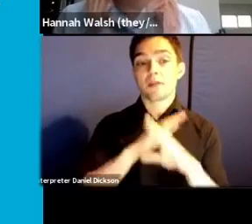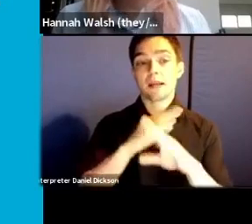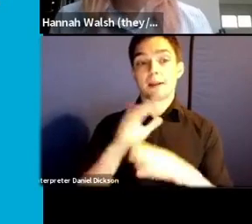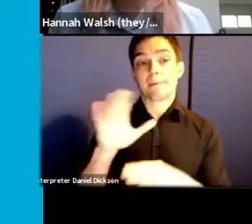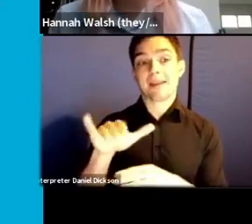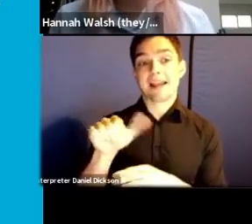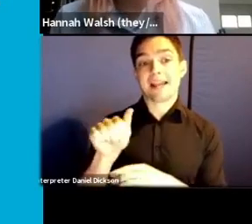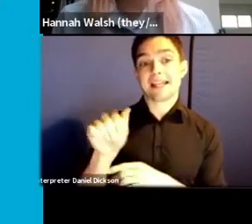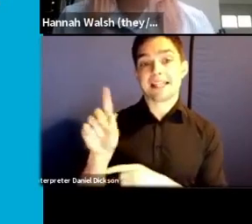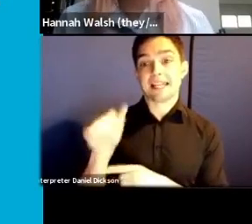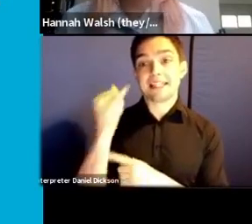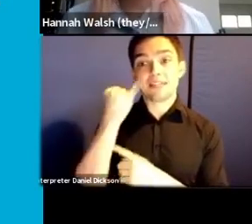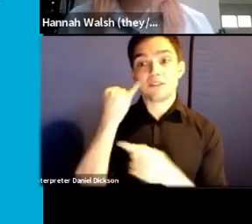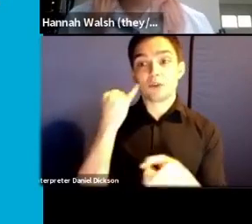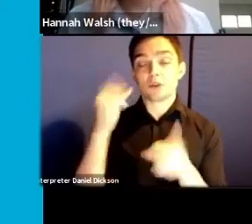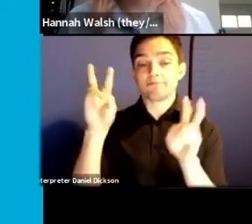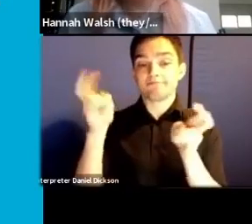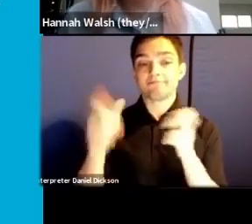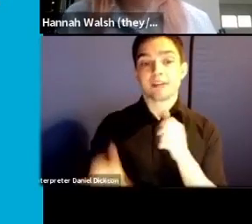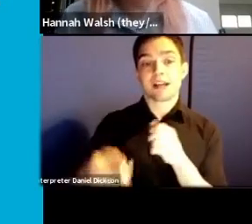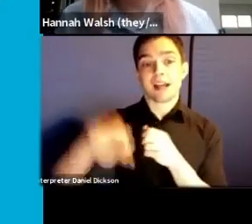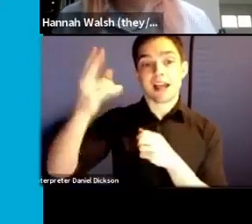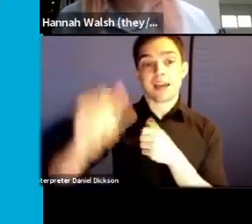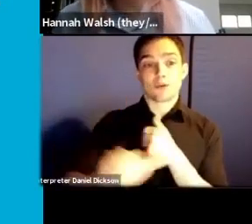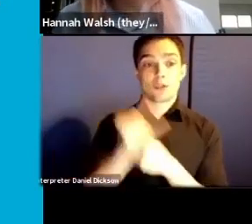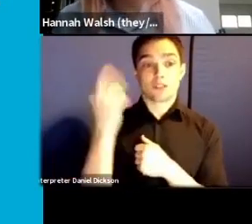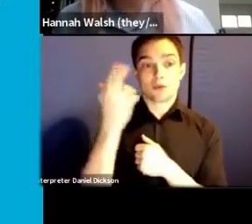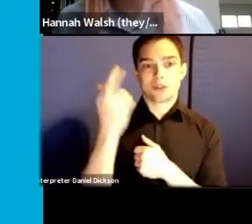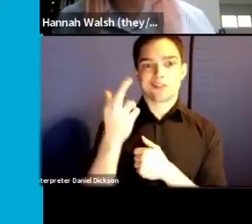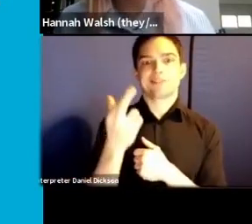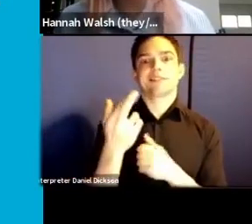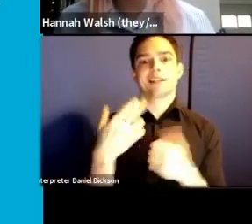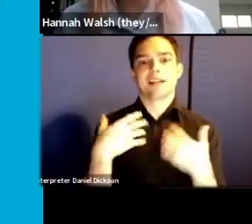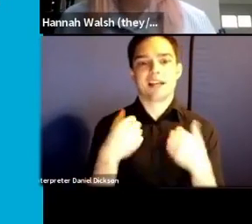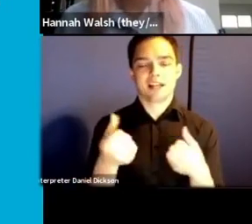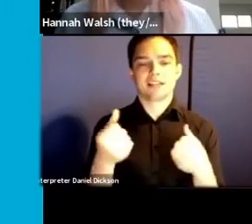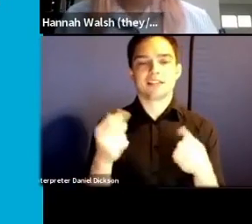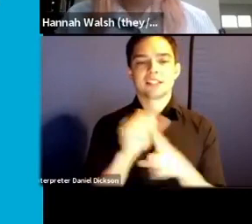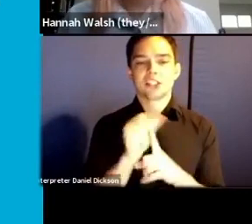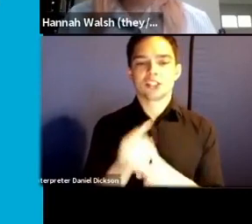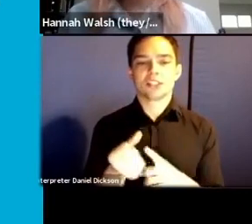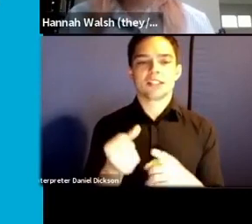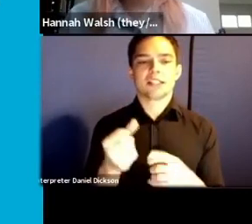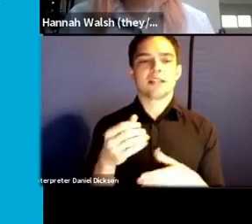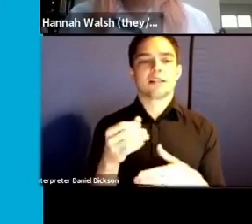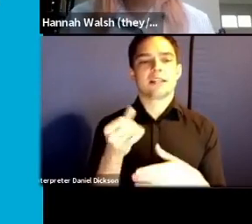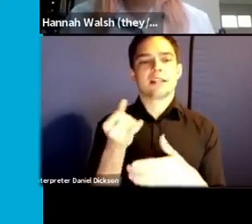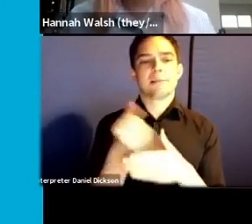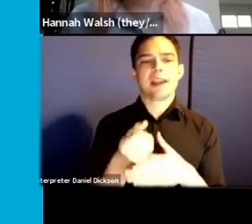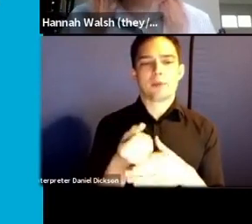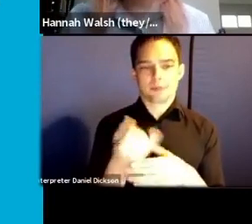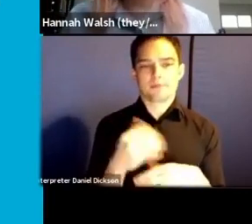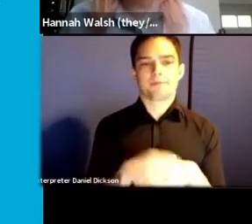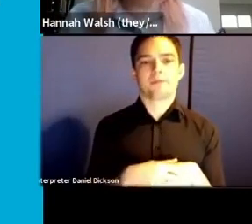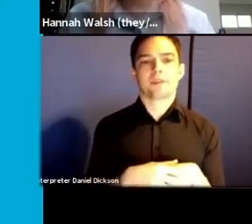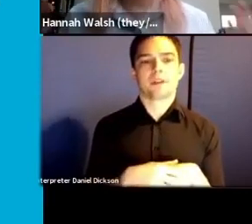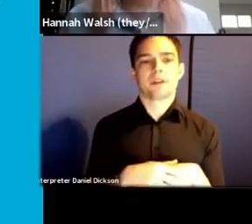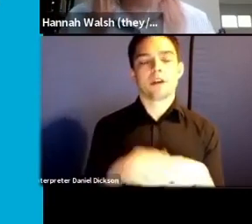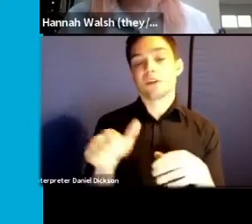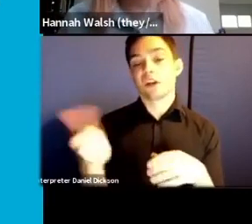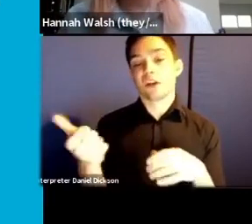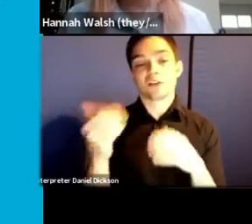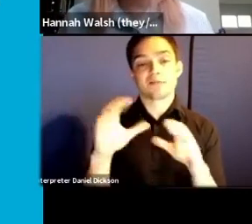if you're considered high risk because of an underlying medical condition or impairment, right? However, there are other categories